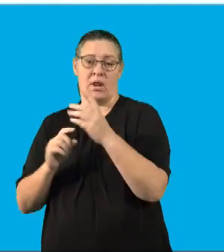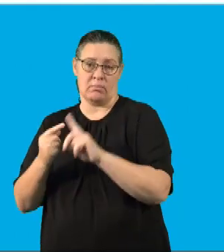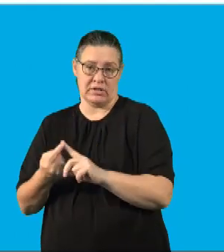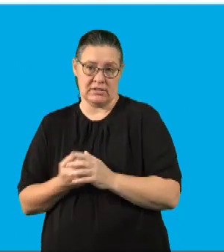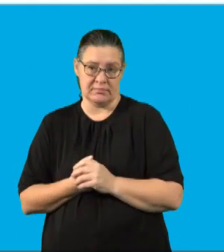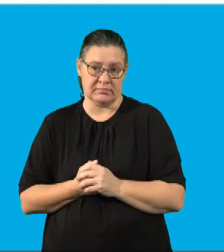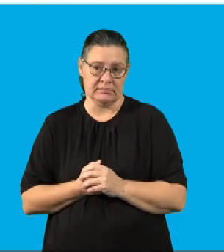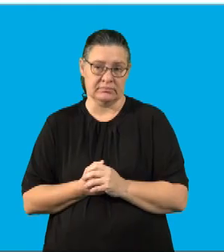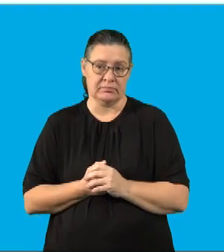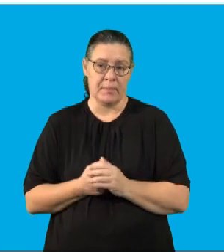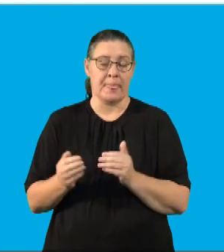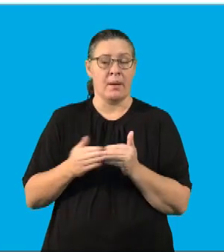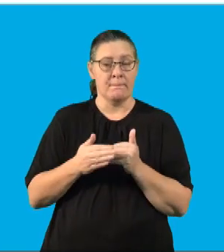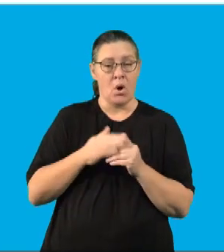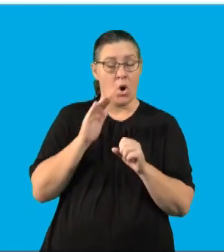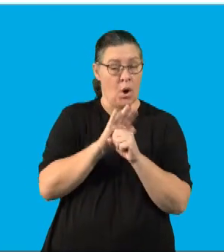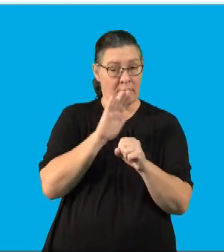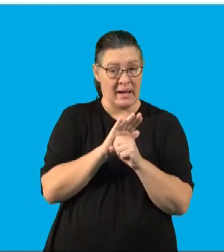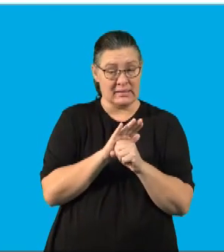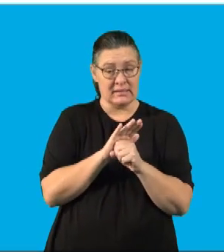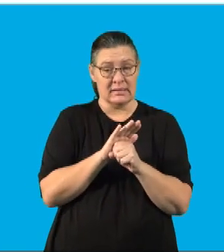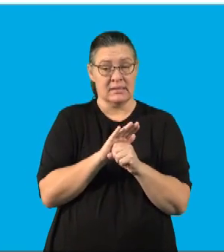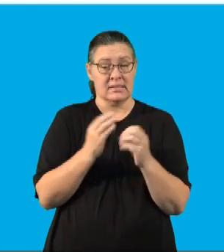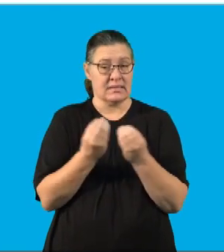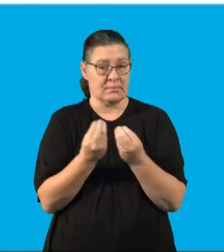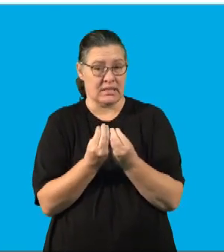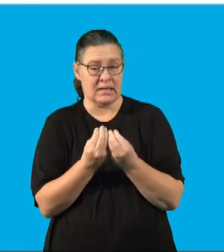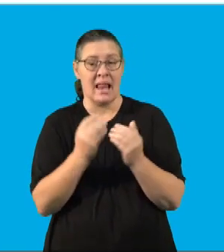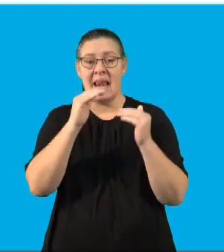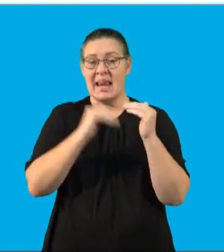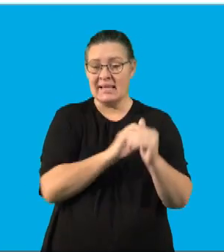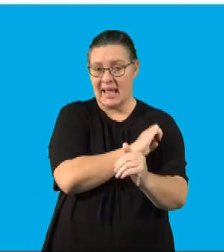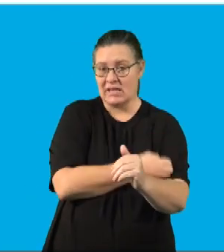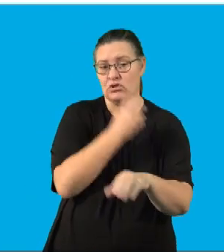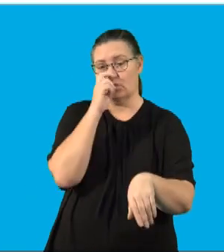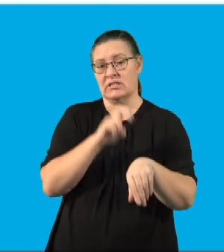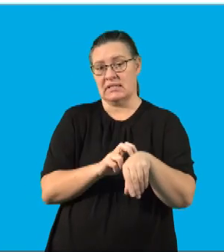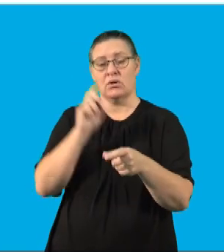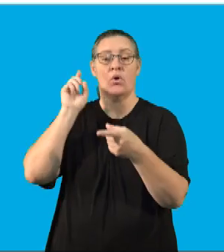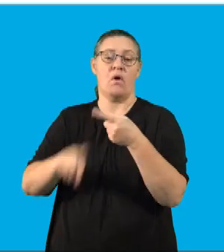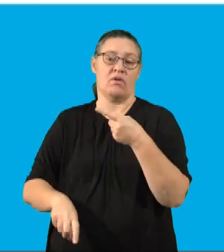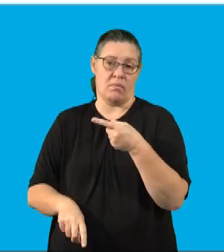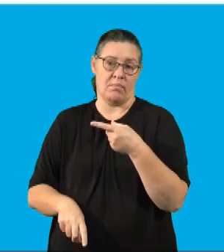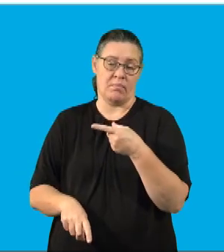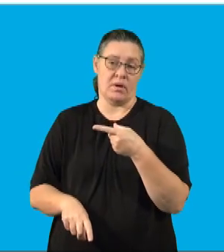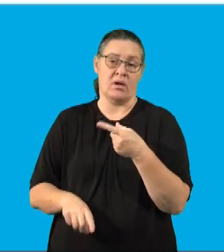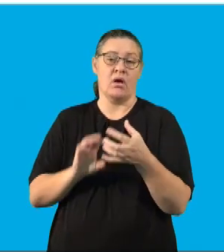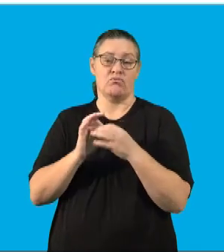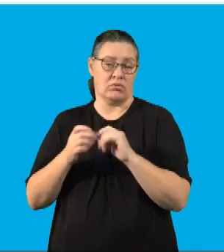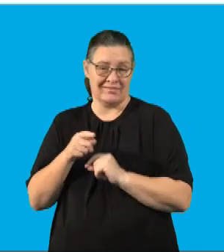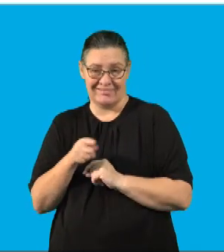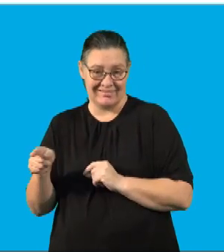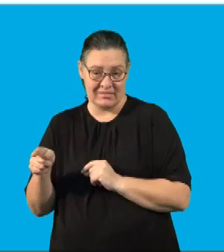in a boiling point. So the more compact the substance is, less energy is required to overcome